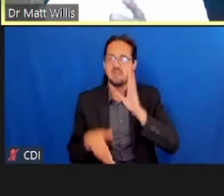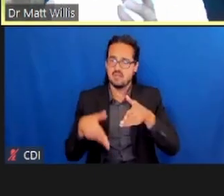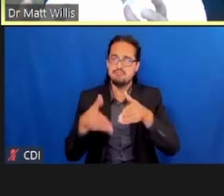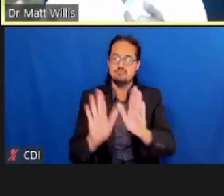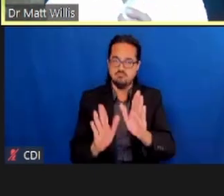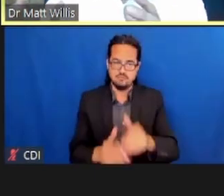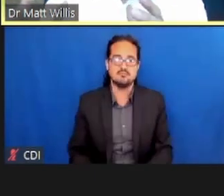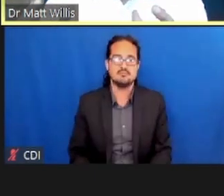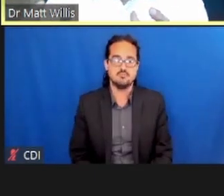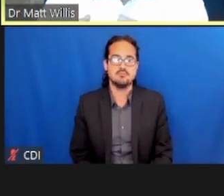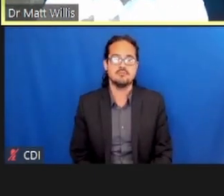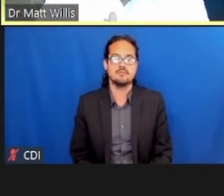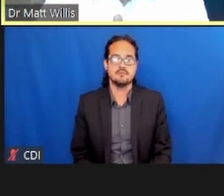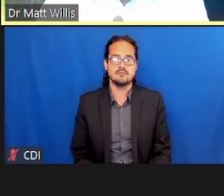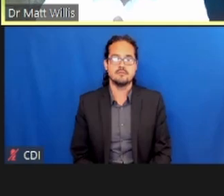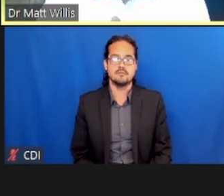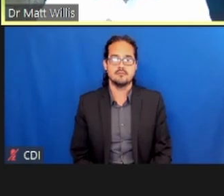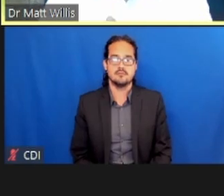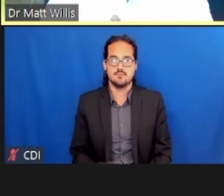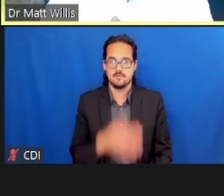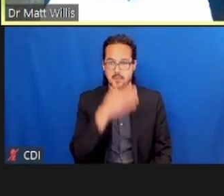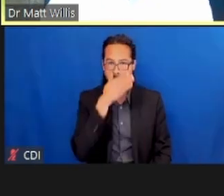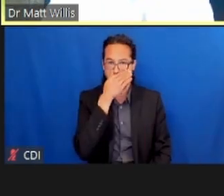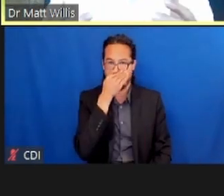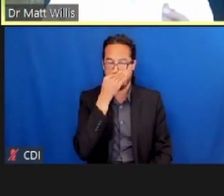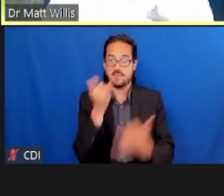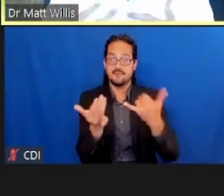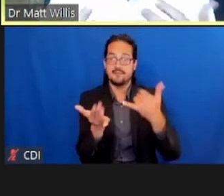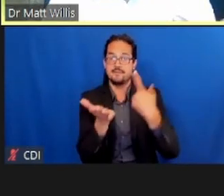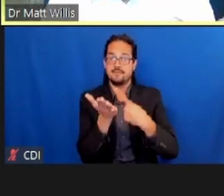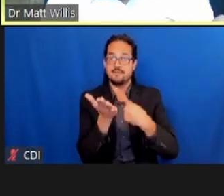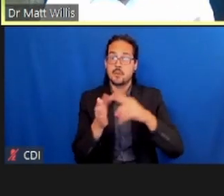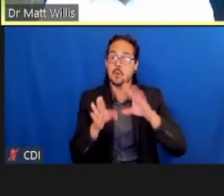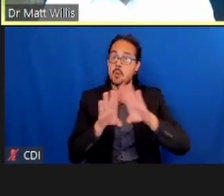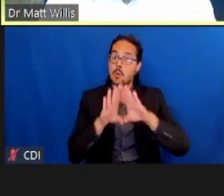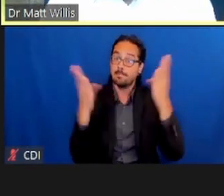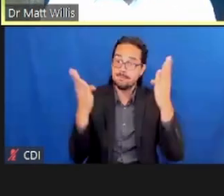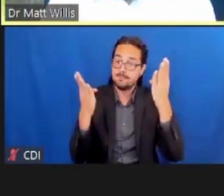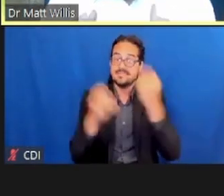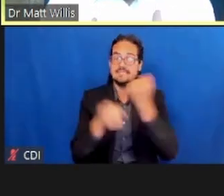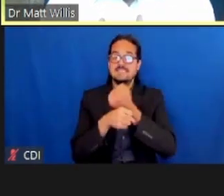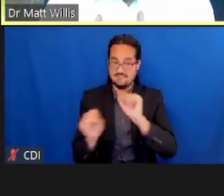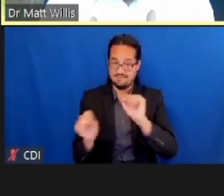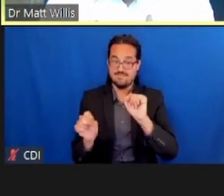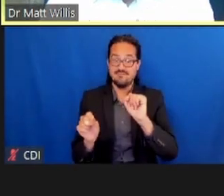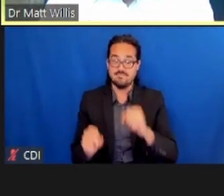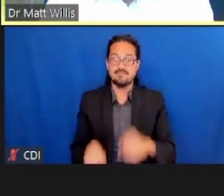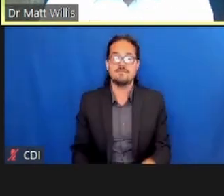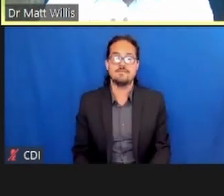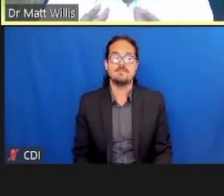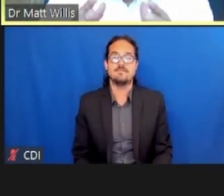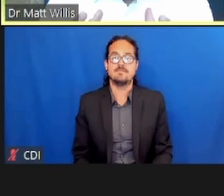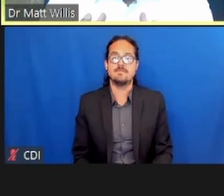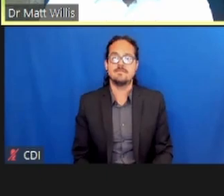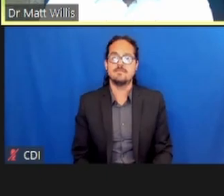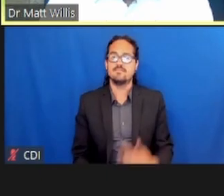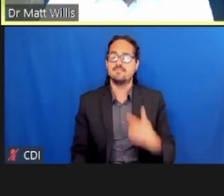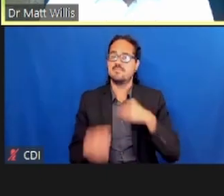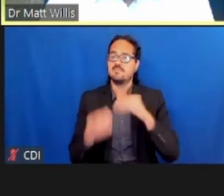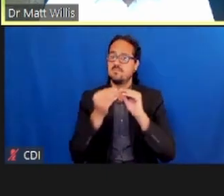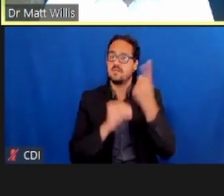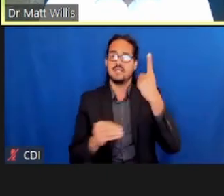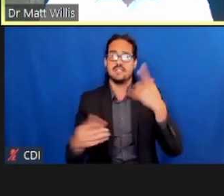without having to impose any further regulations, it would be around the variants. And this is just our data. We're doing